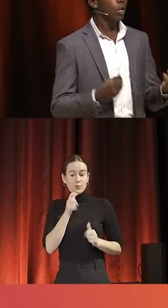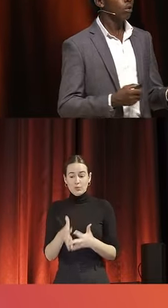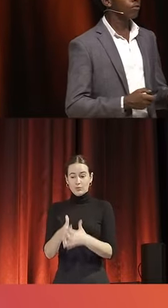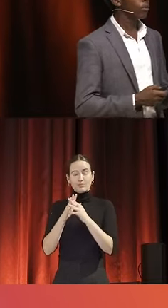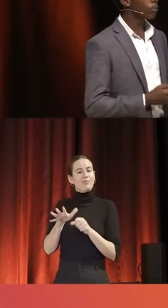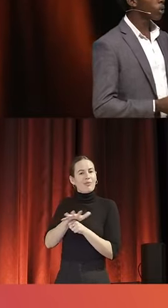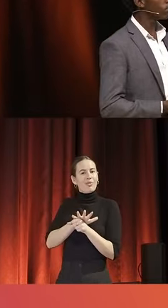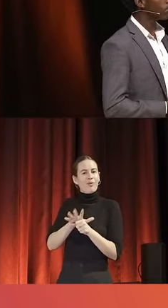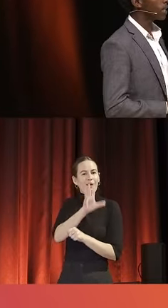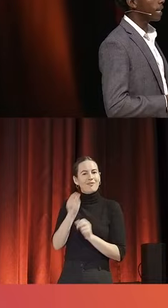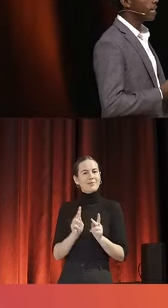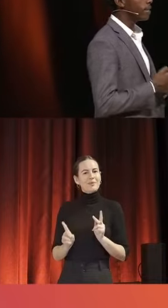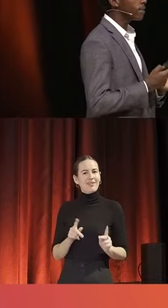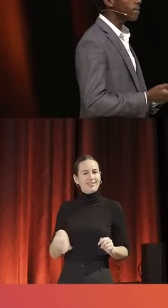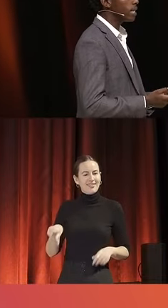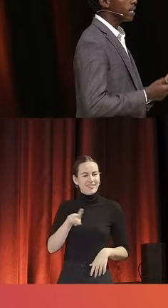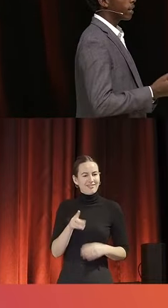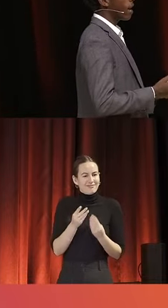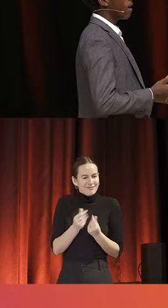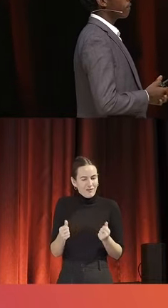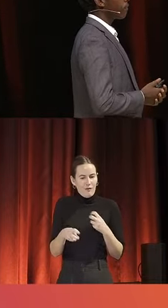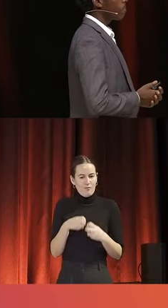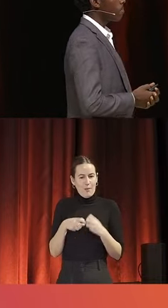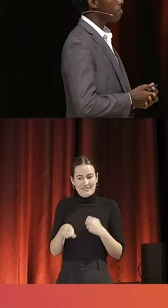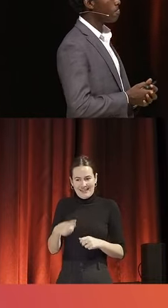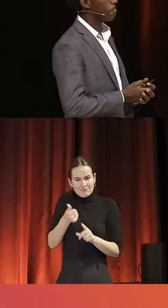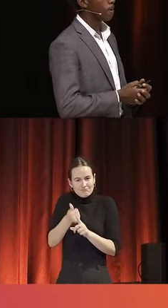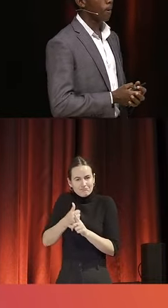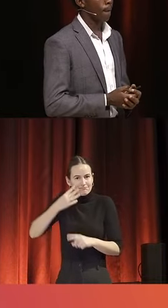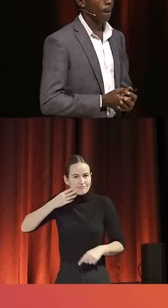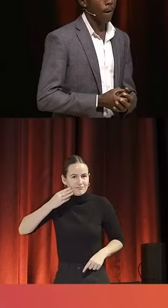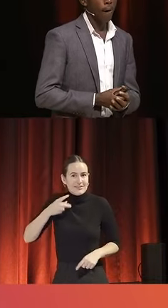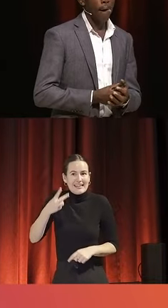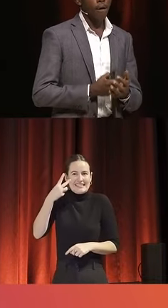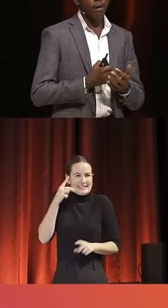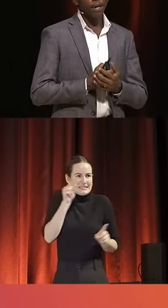to solve problems that they see and have.